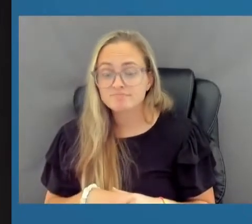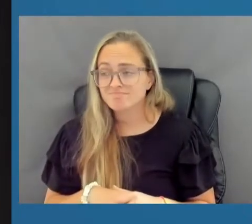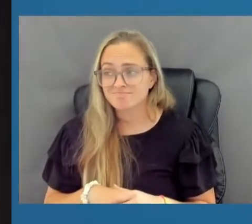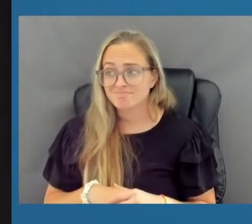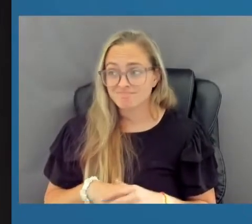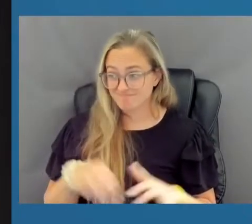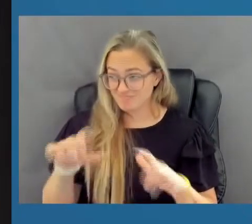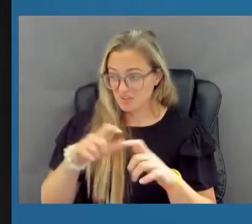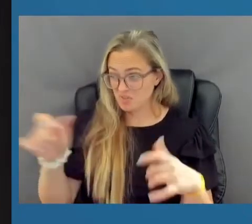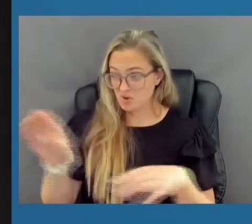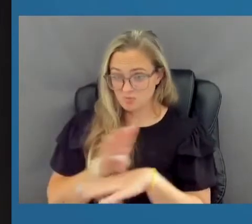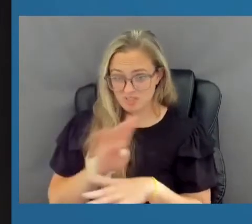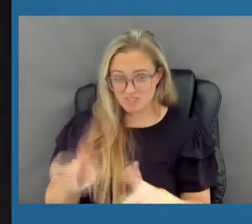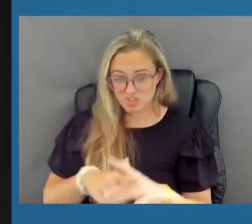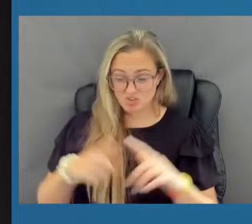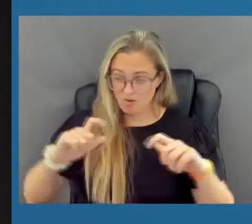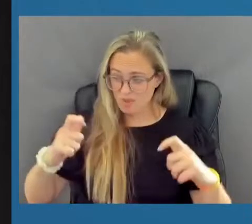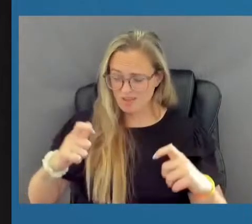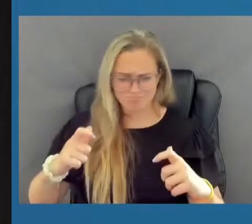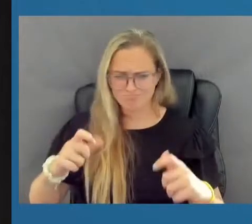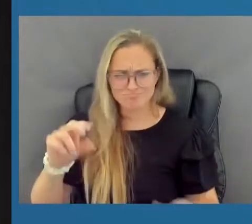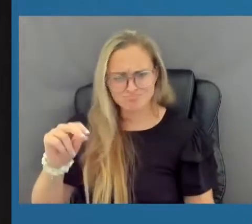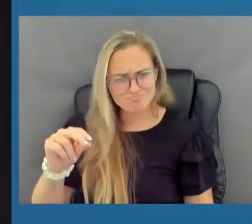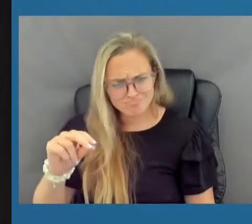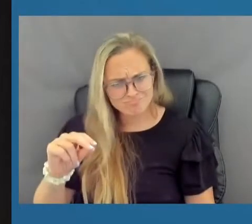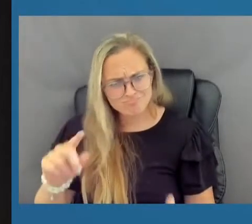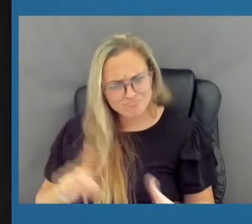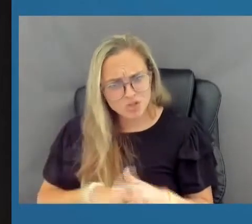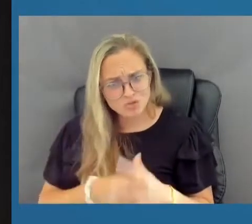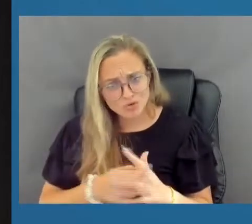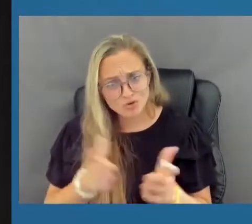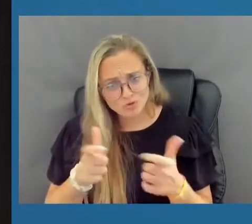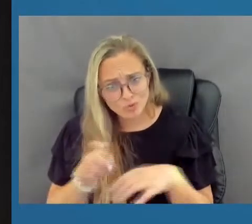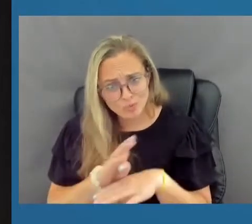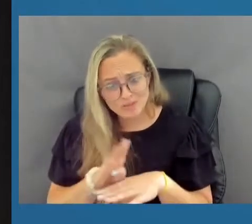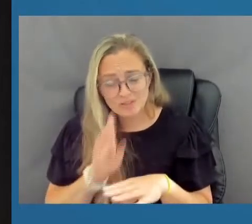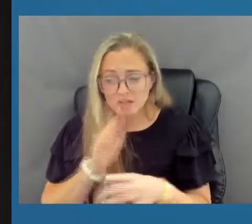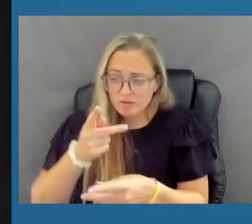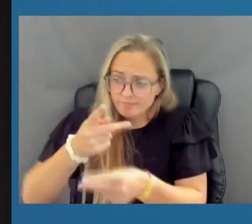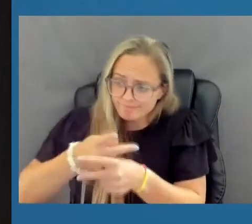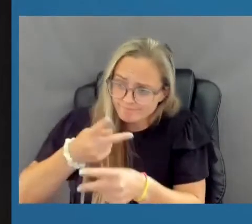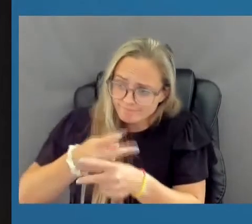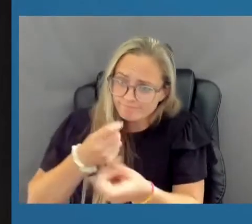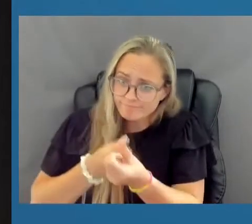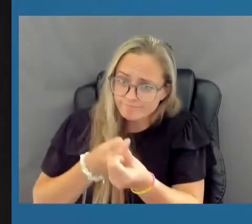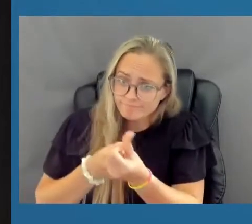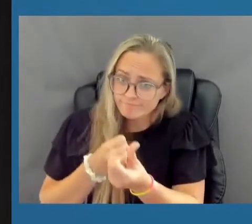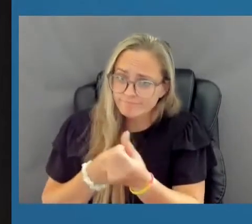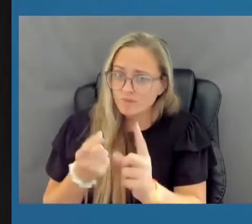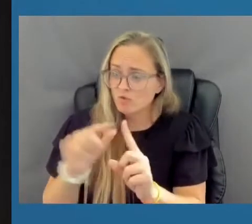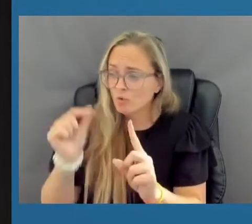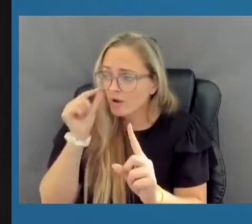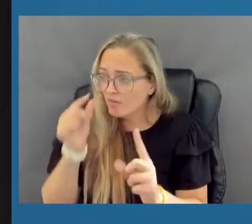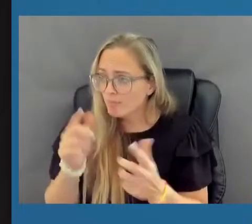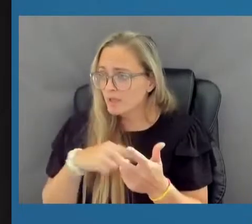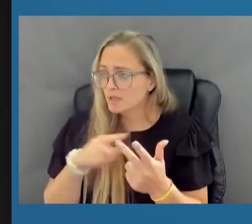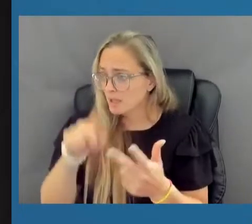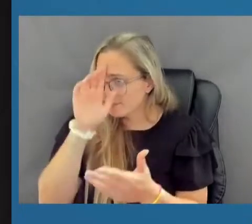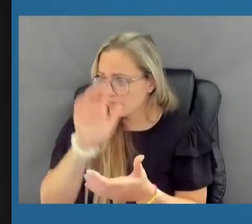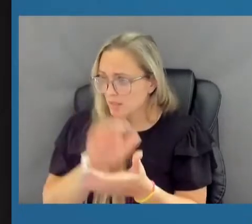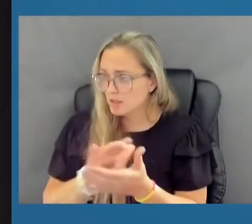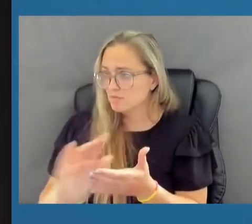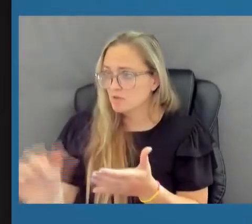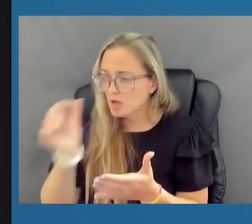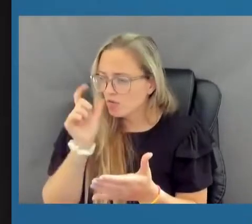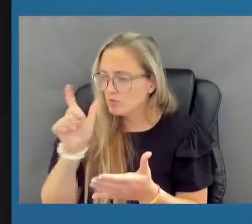out large. They all start out small. And if they're nurtured and get support from a government that believes that government should